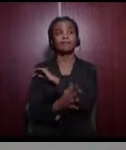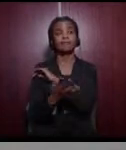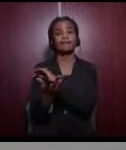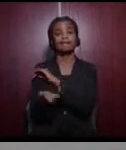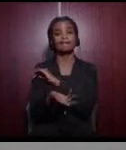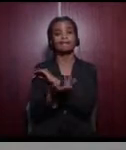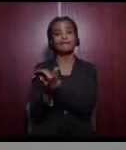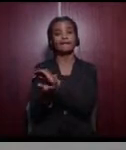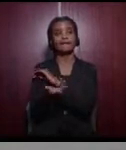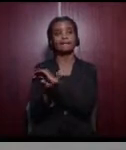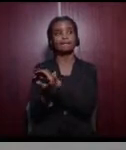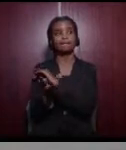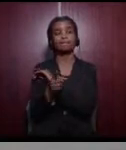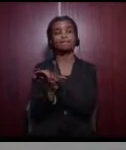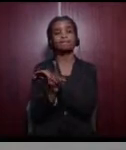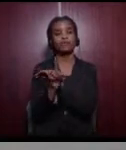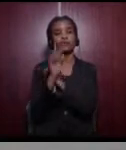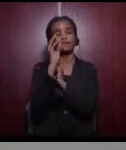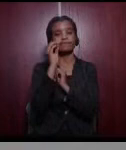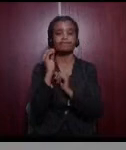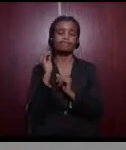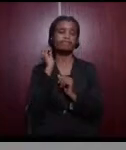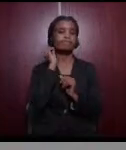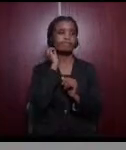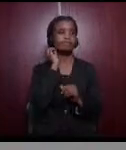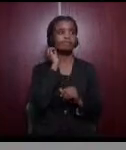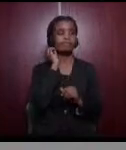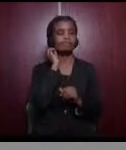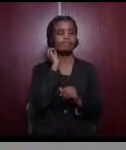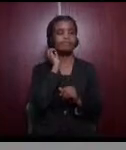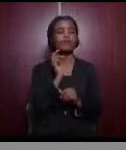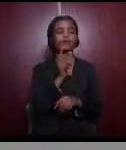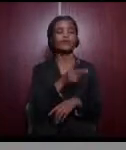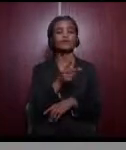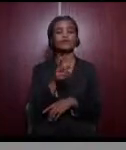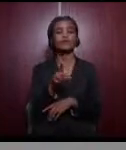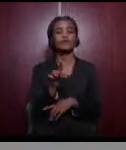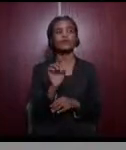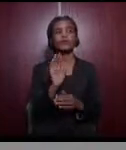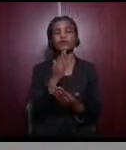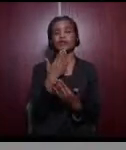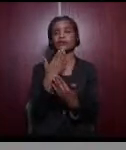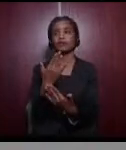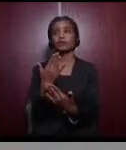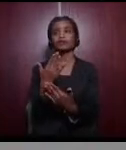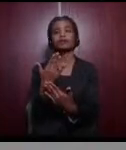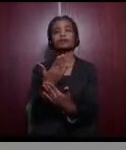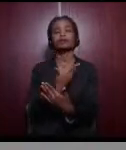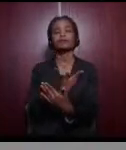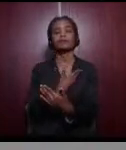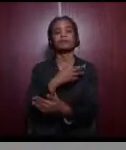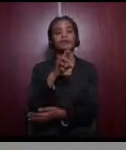So we're taking that into consideration, and also to thank Ubabu Ramaphosa ukuthi